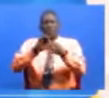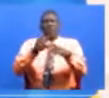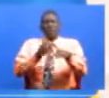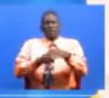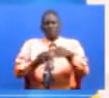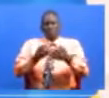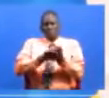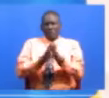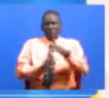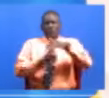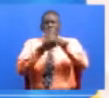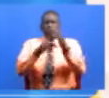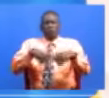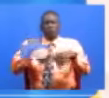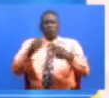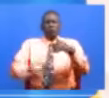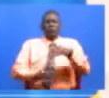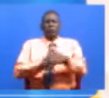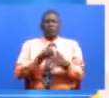there, we'll give him support